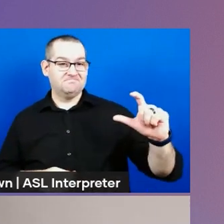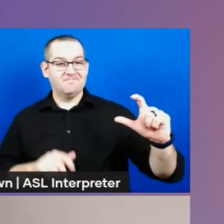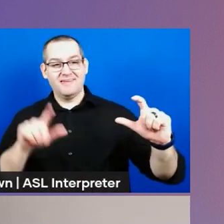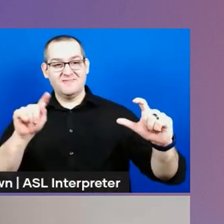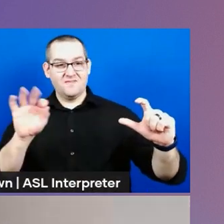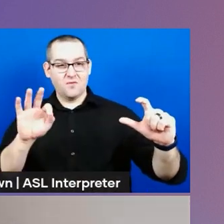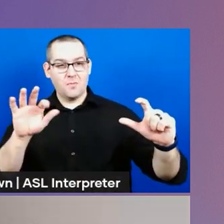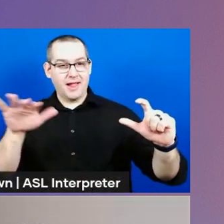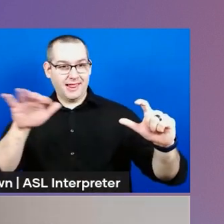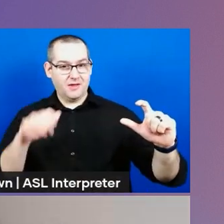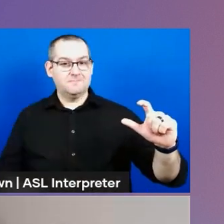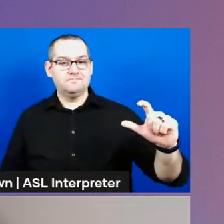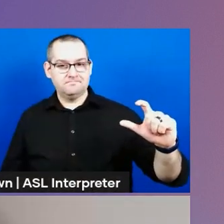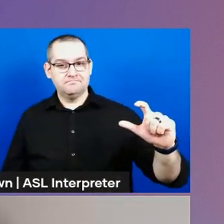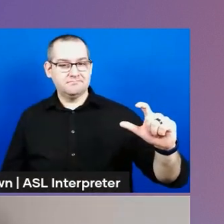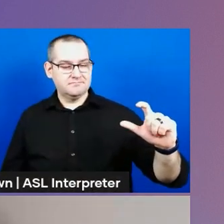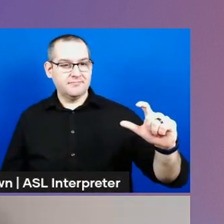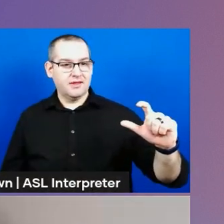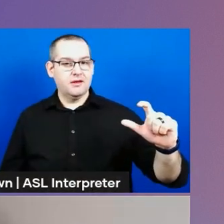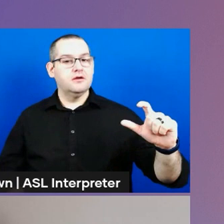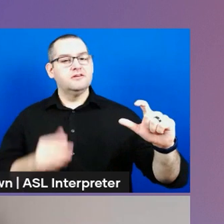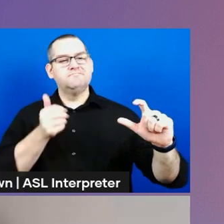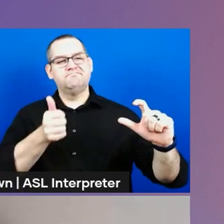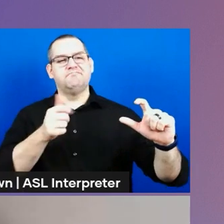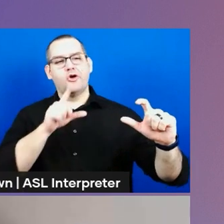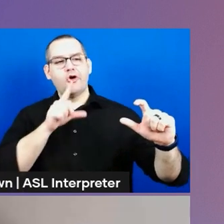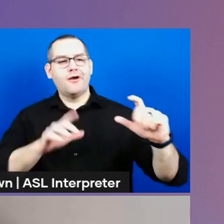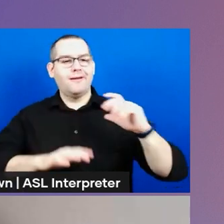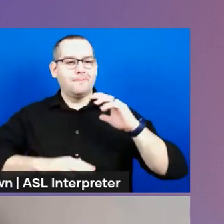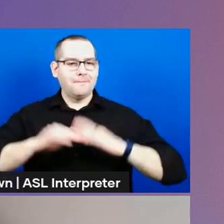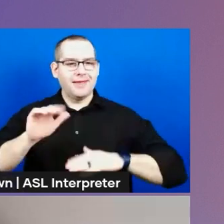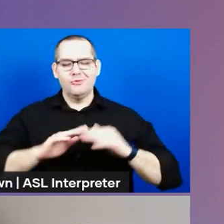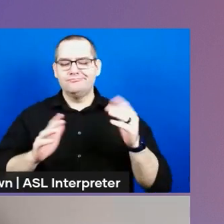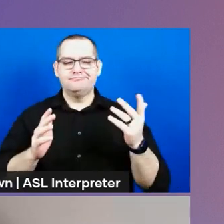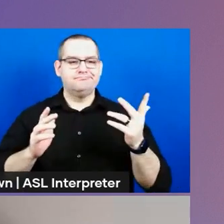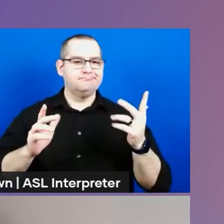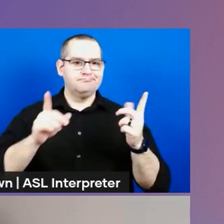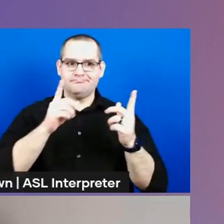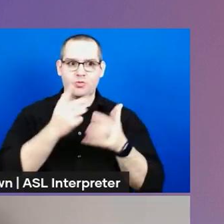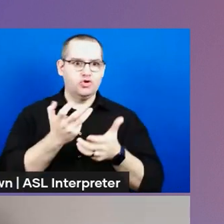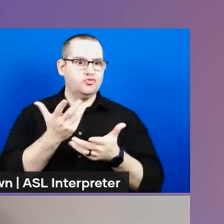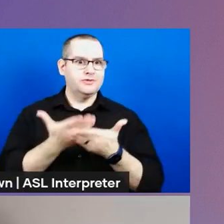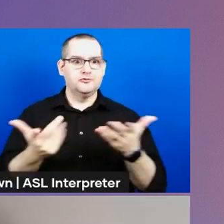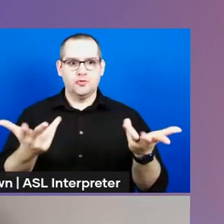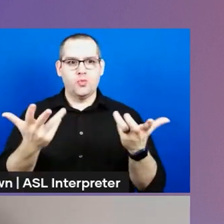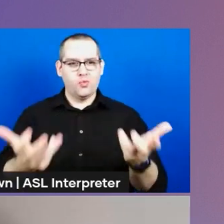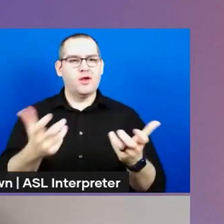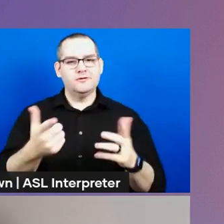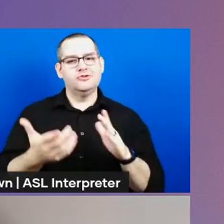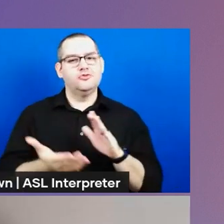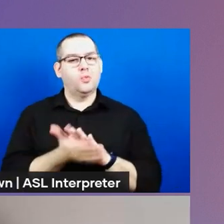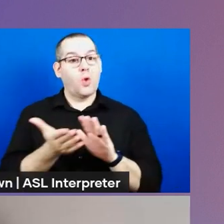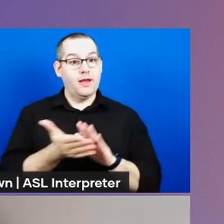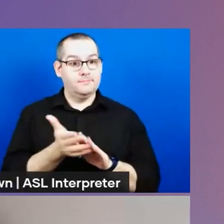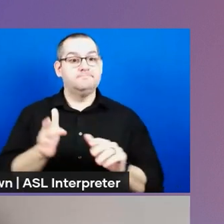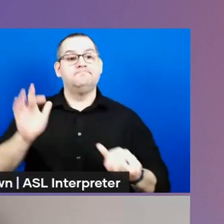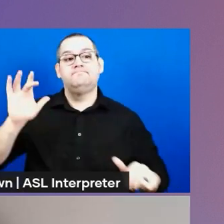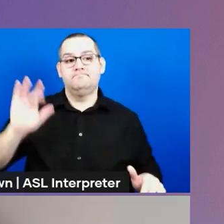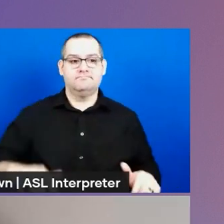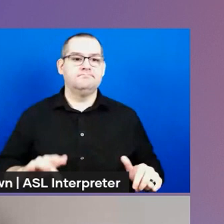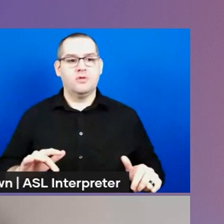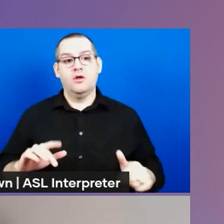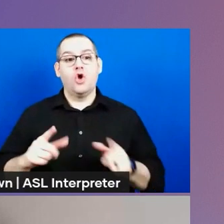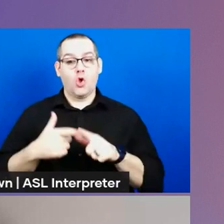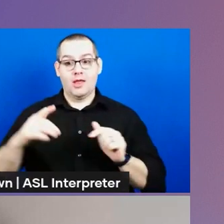imagine that you are building whatever resources you want. You're going to run that execution, and then when